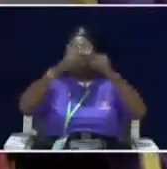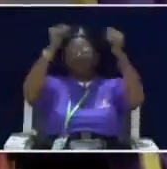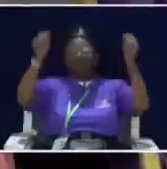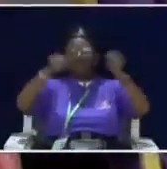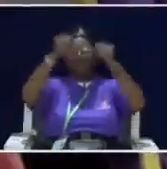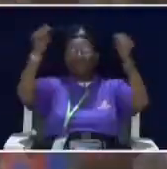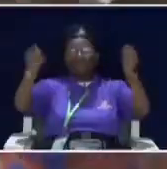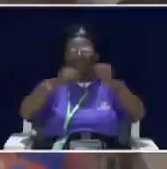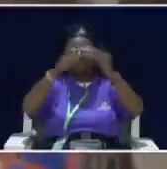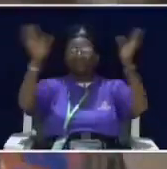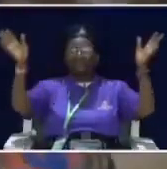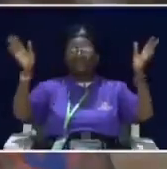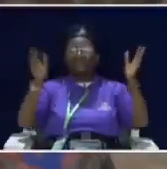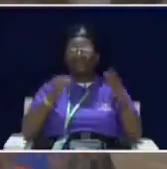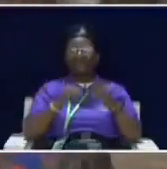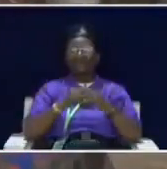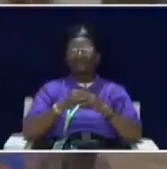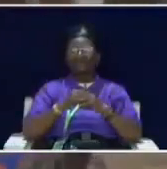Hallelujah.